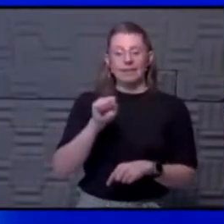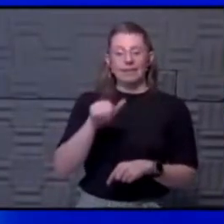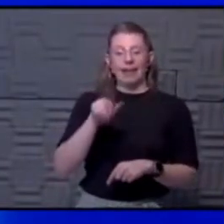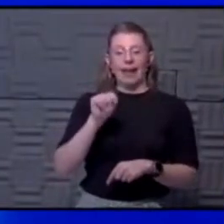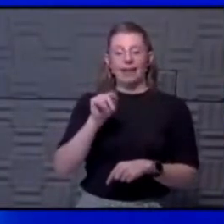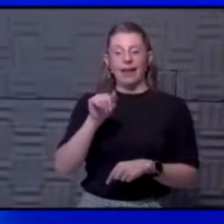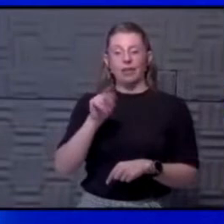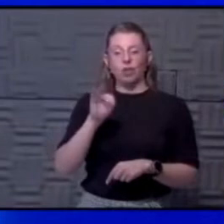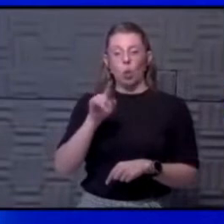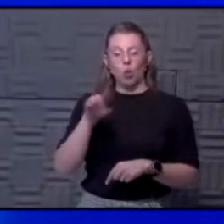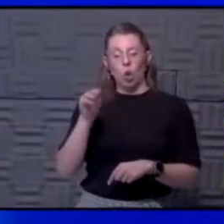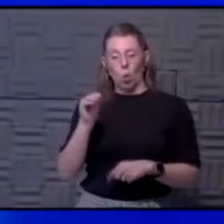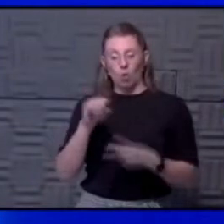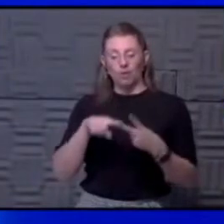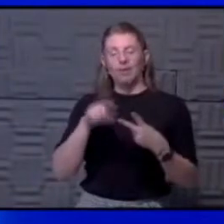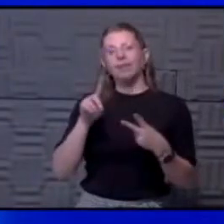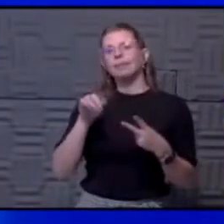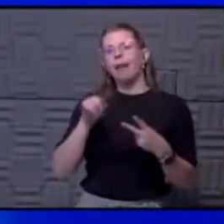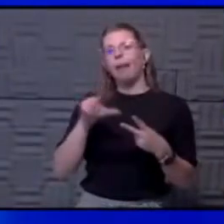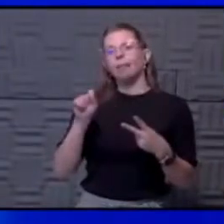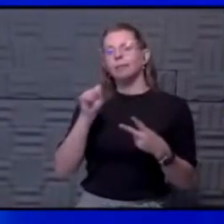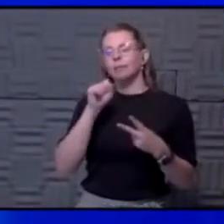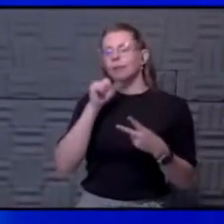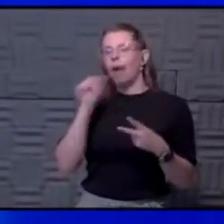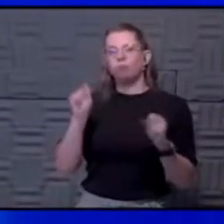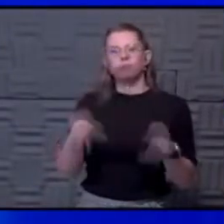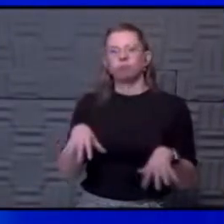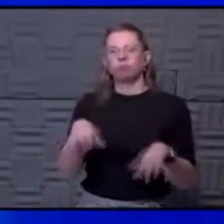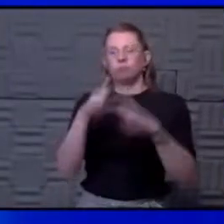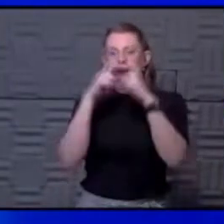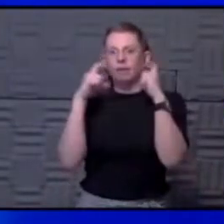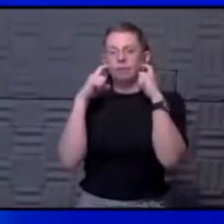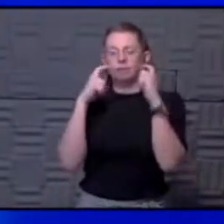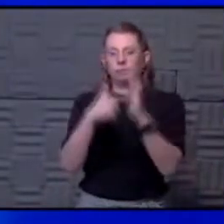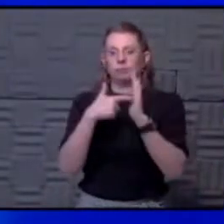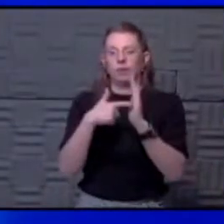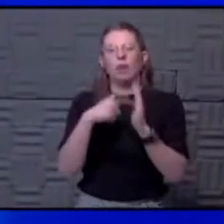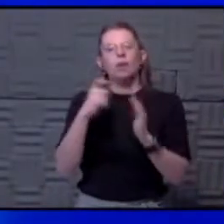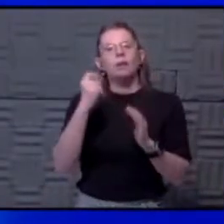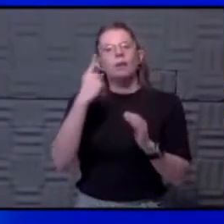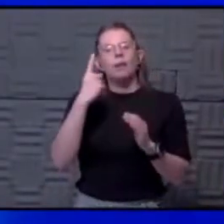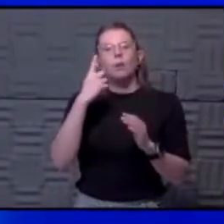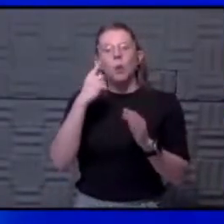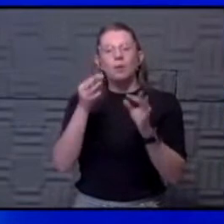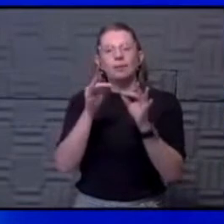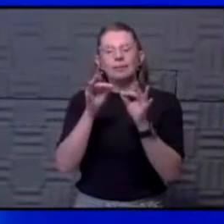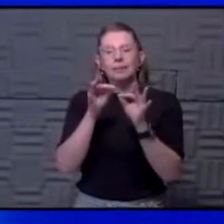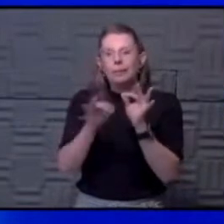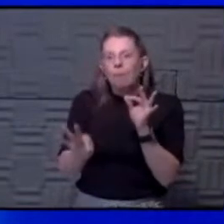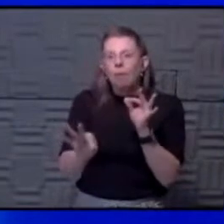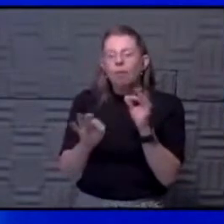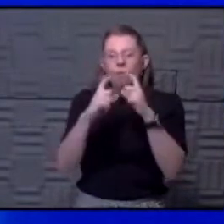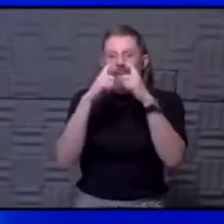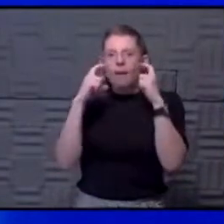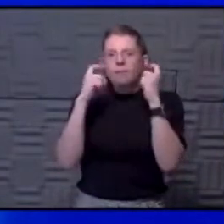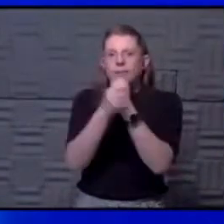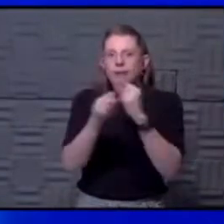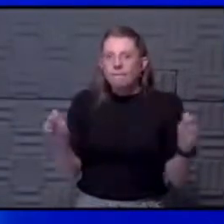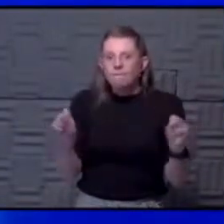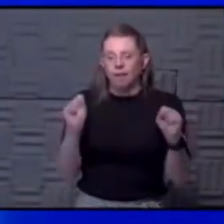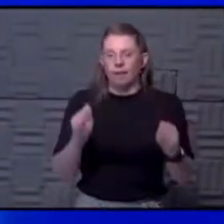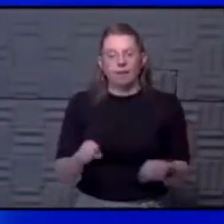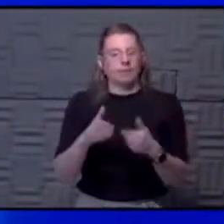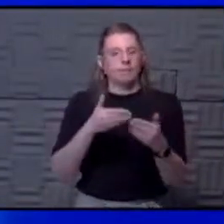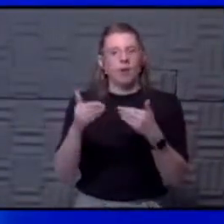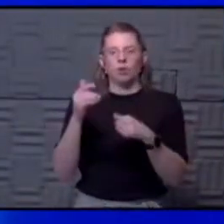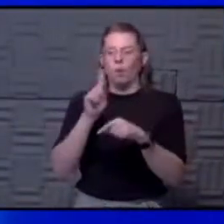not lift their mask mandate. And why is that? Because we know that this simple little mask keeps you safe. No matter where you go, no matter